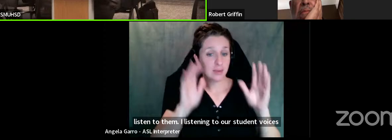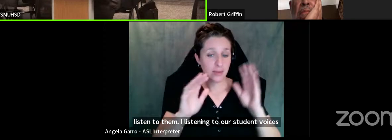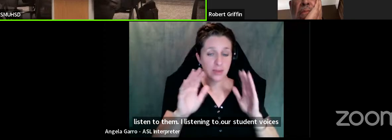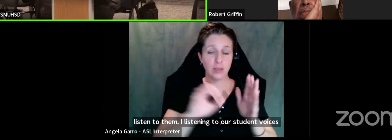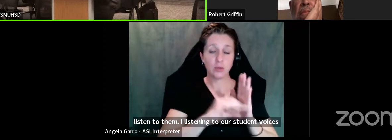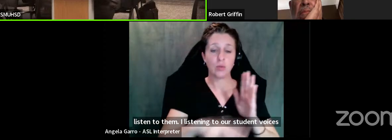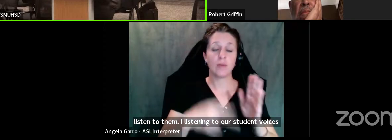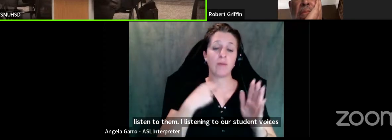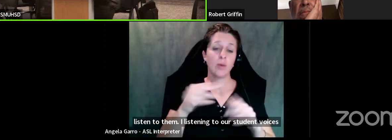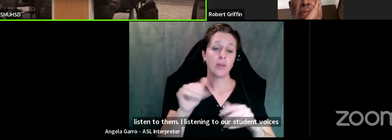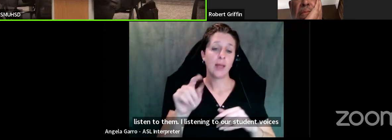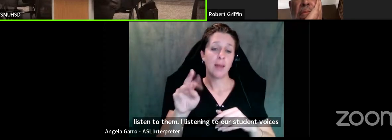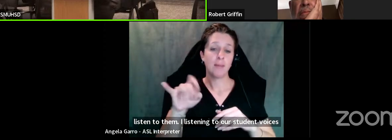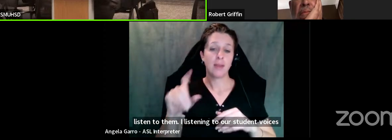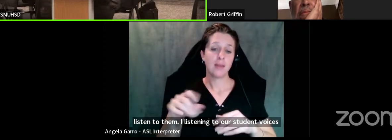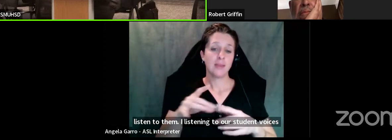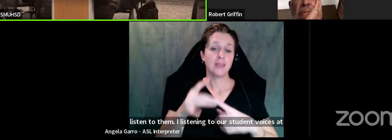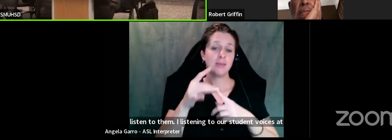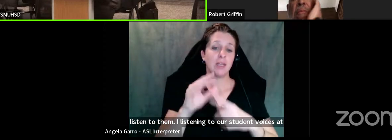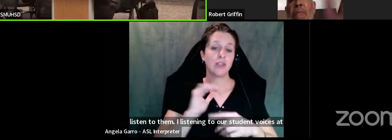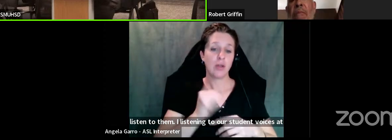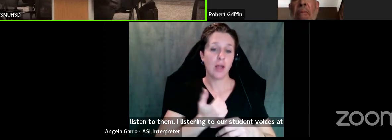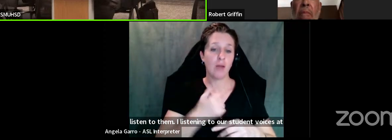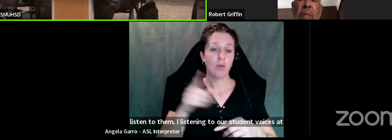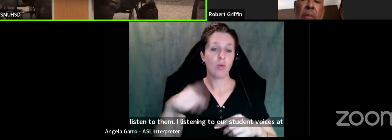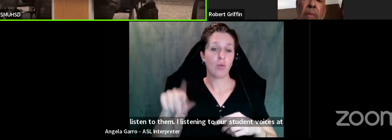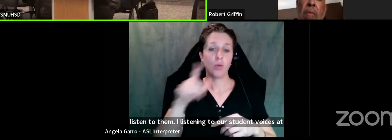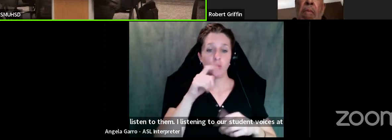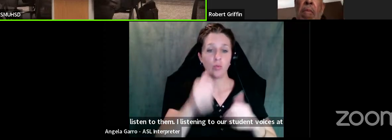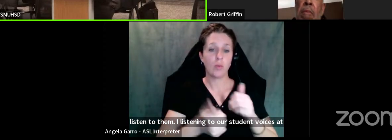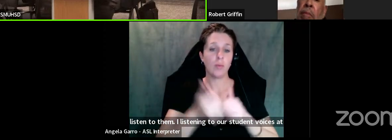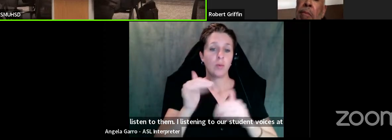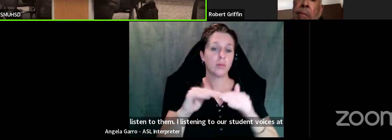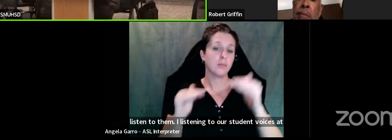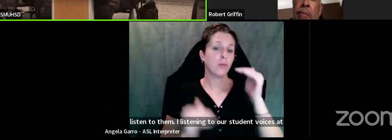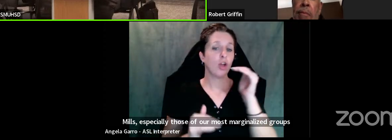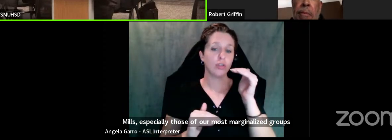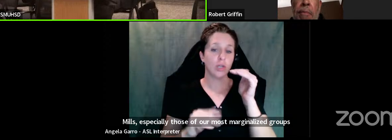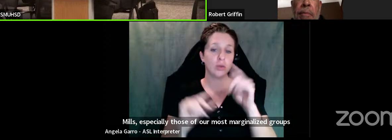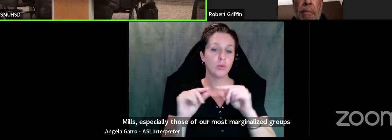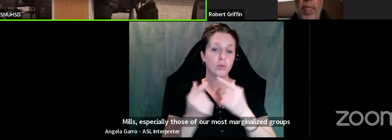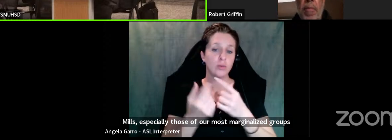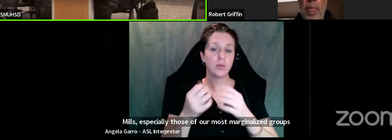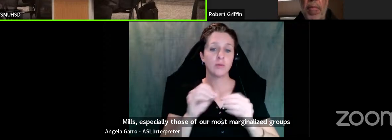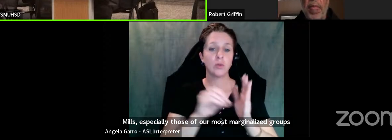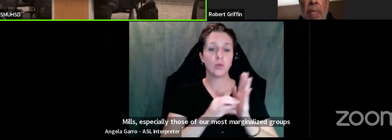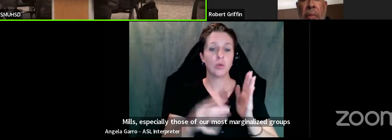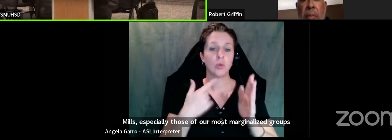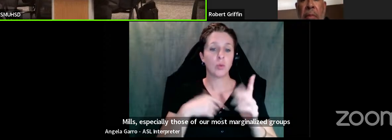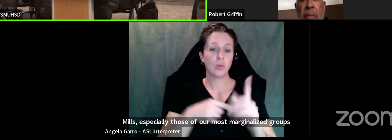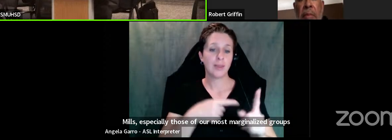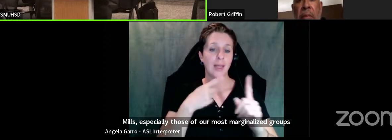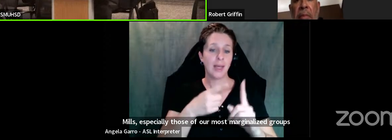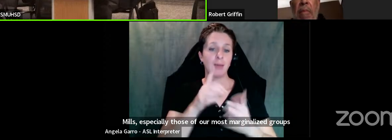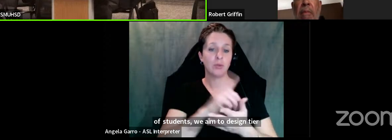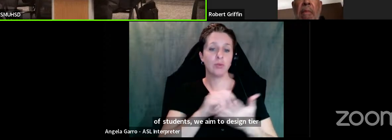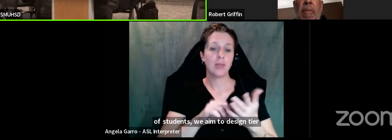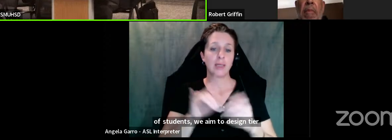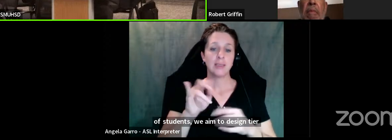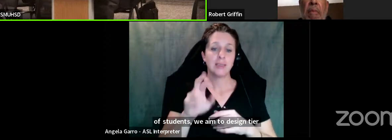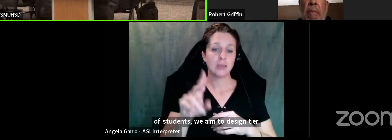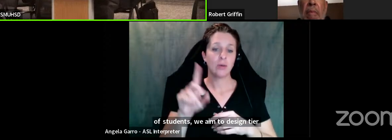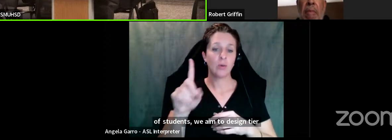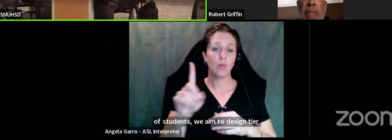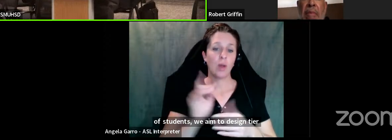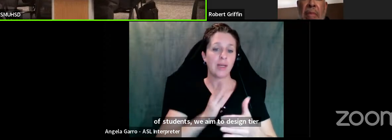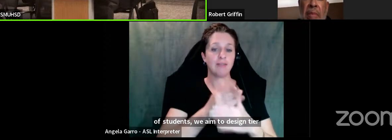Mills, especially those of our most marginalized groups of students, we aim to design Tier 1 interventions